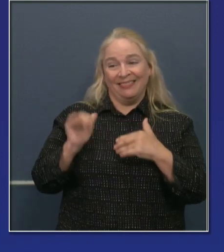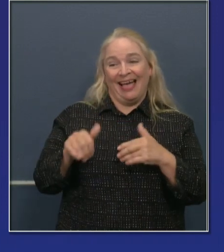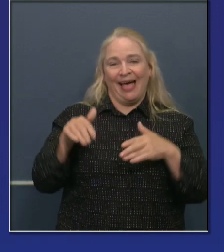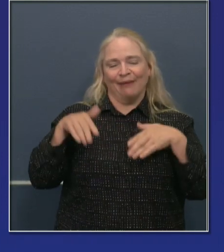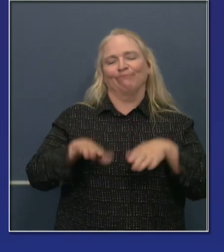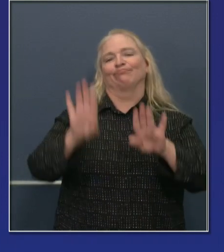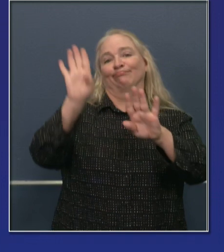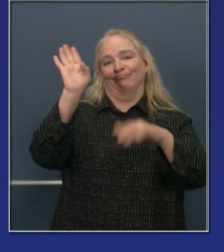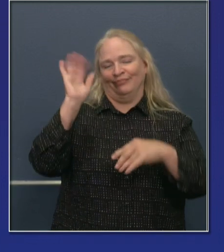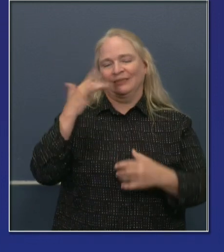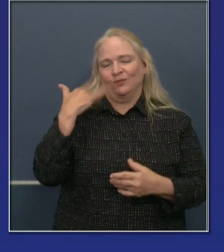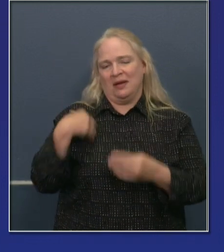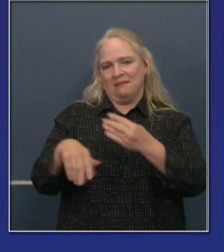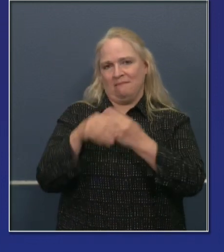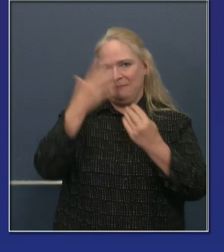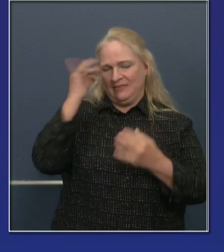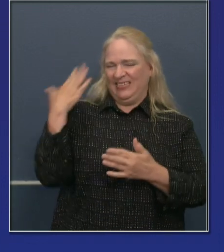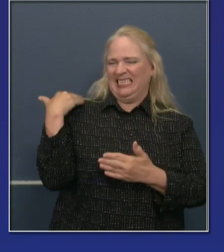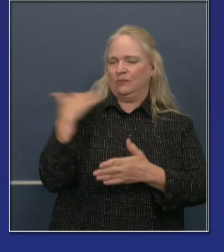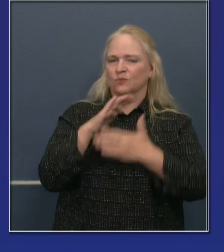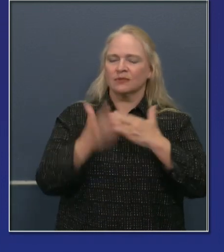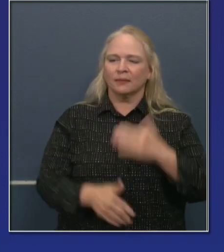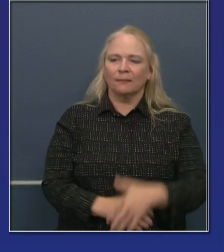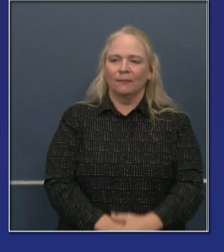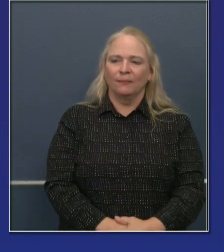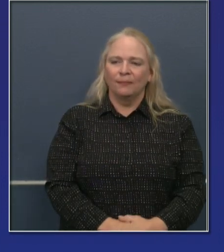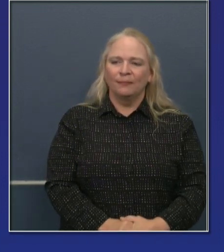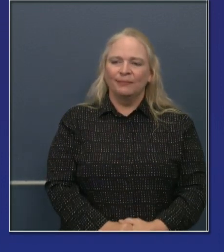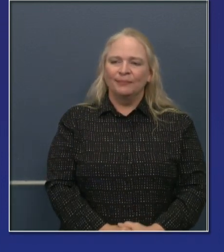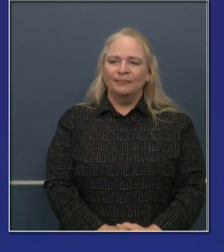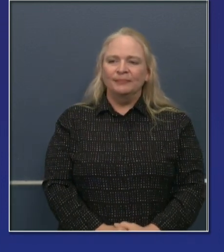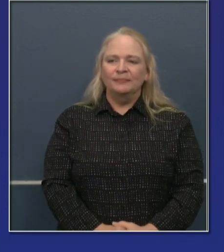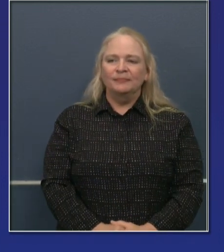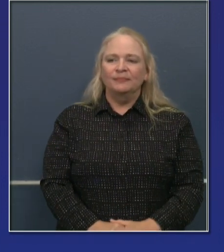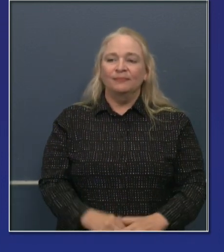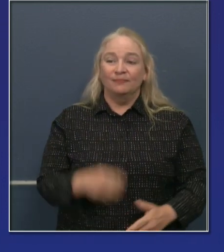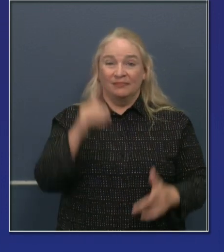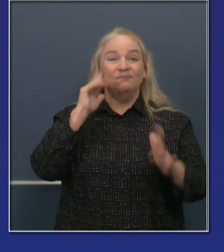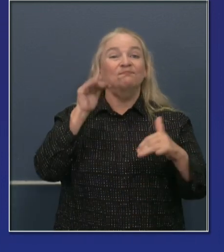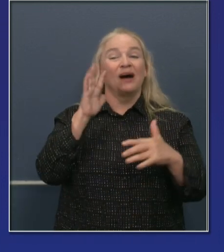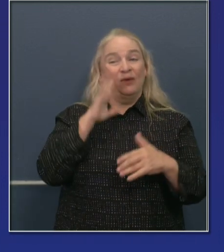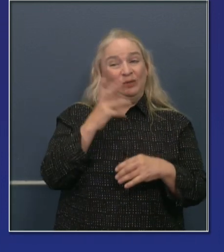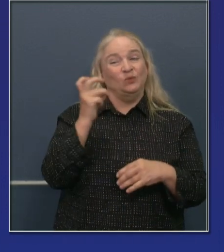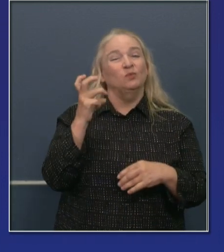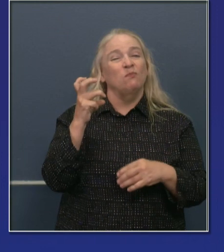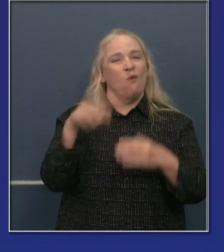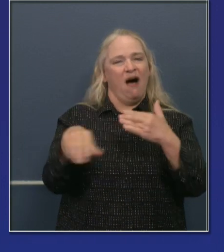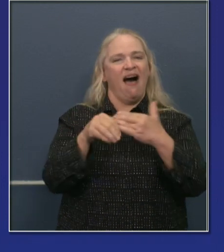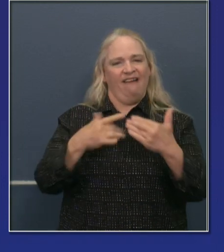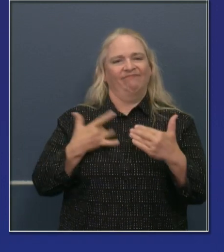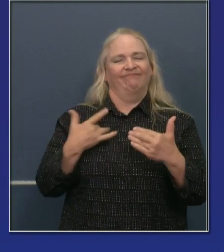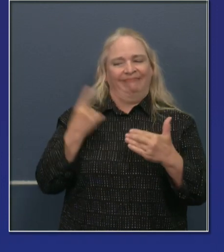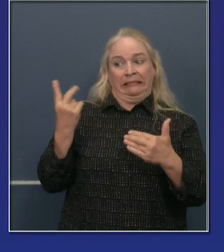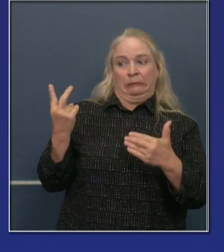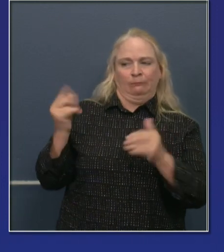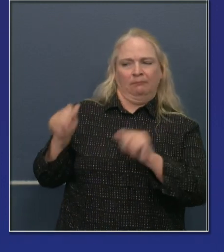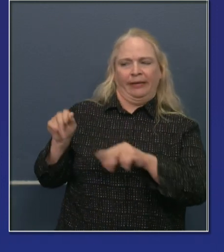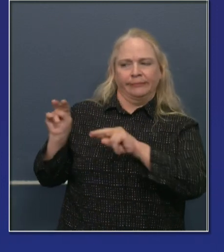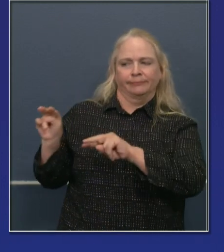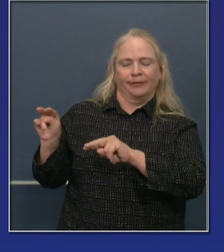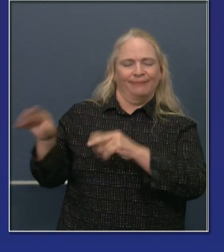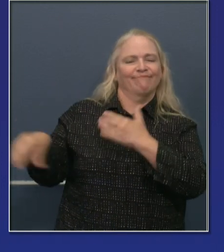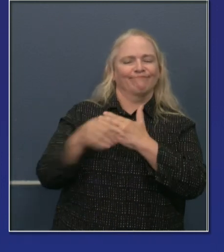at least 2 counties likely in the next day or two to be included in this list.